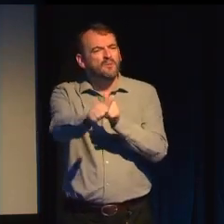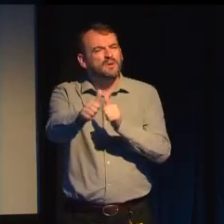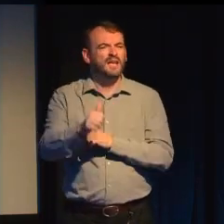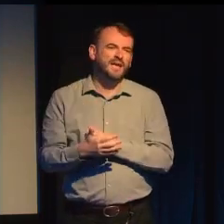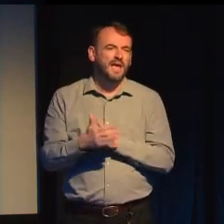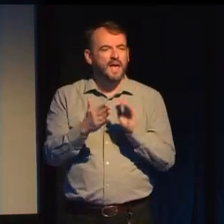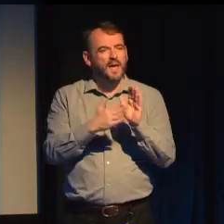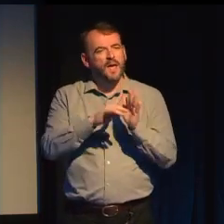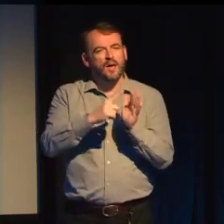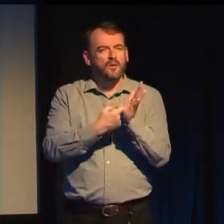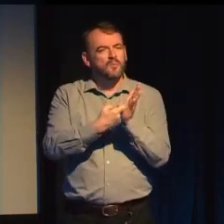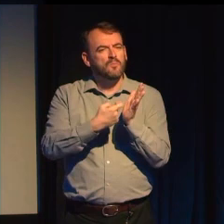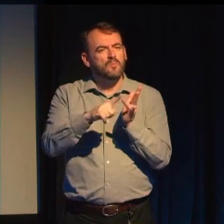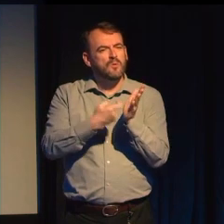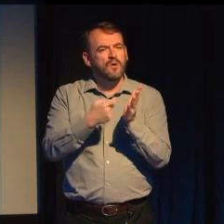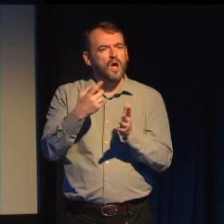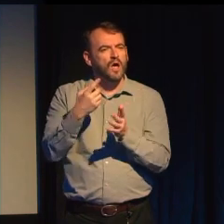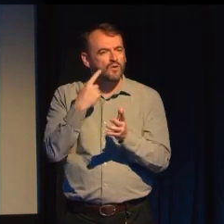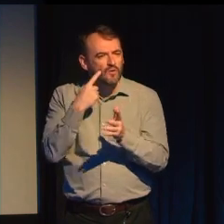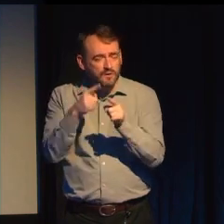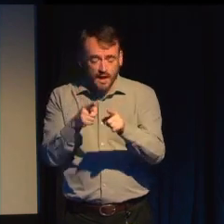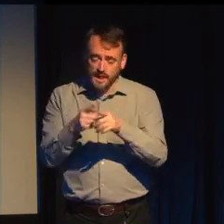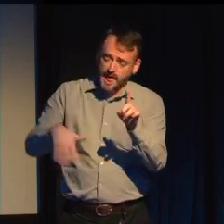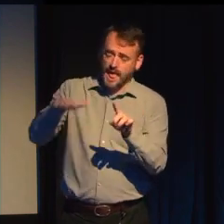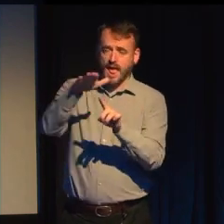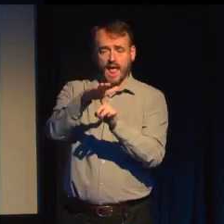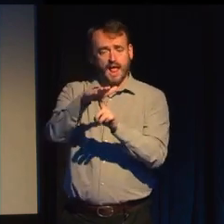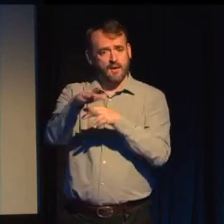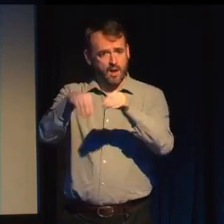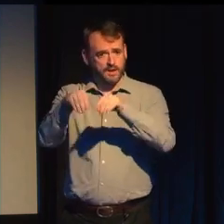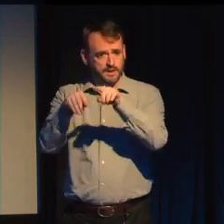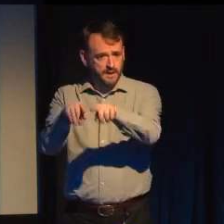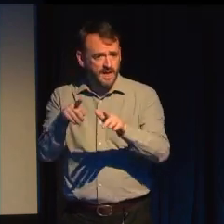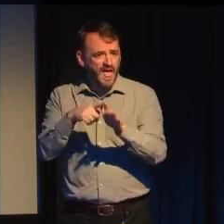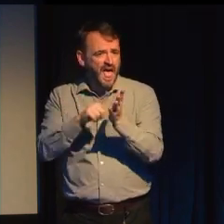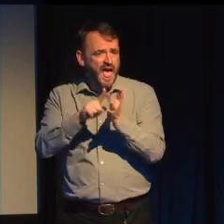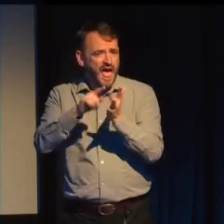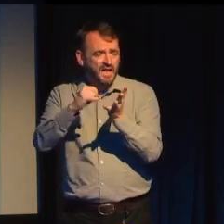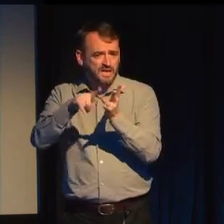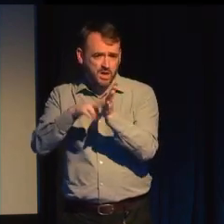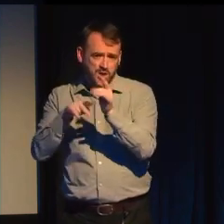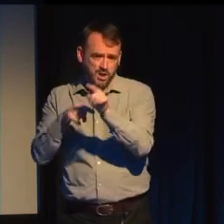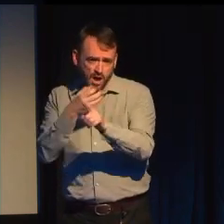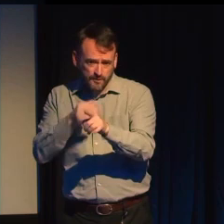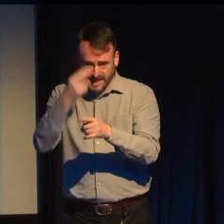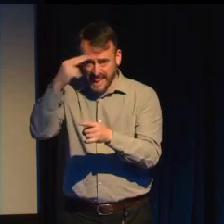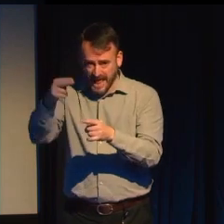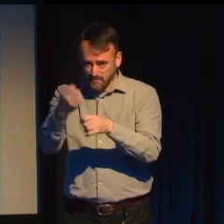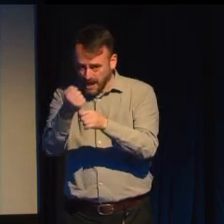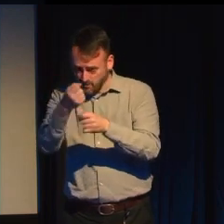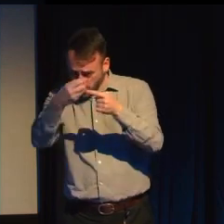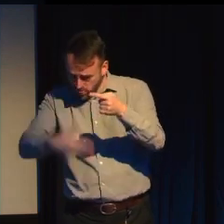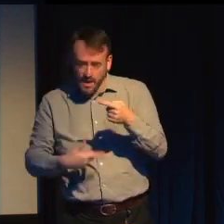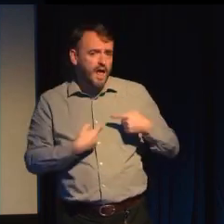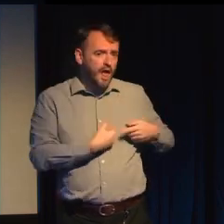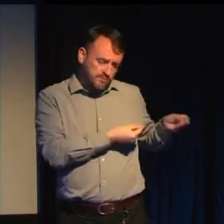of marketing, a woman called Alison Beasley, asked me to come up with names, and I came up with a load of probably fairly rubbish names. And then for